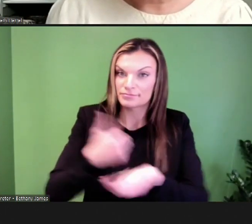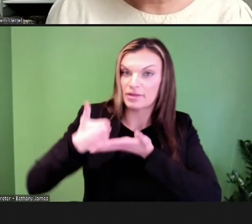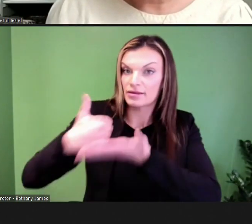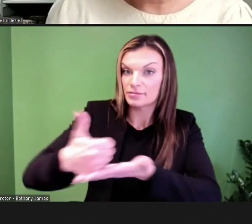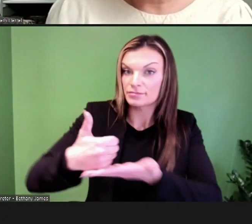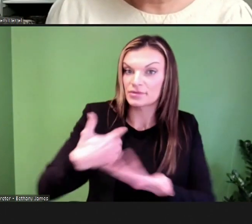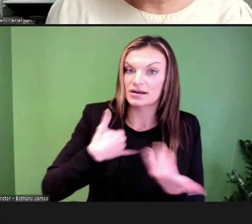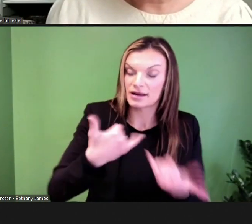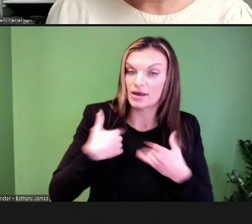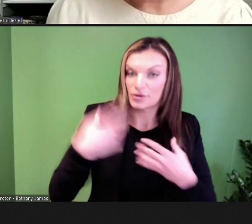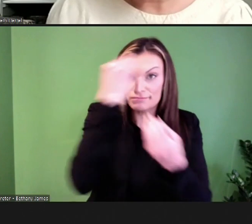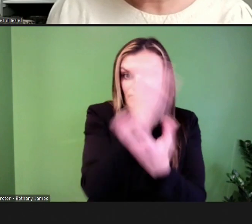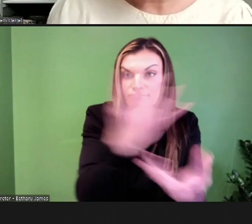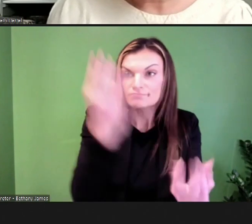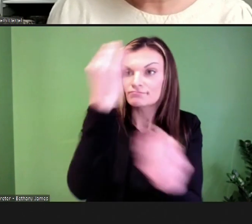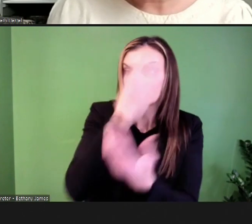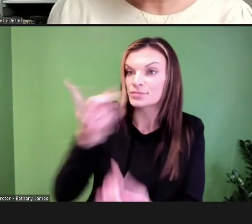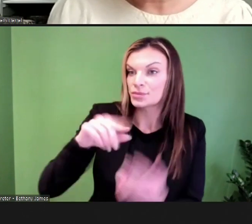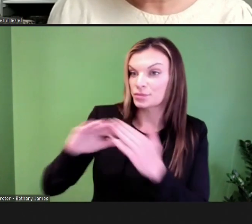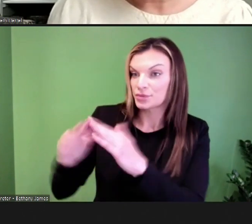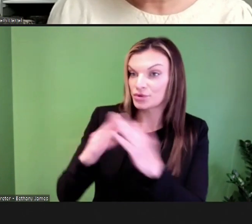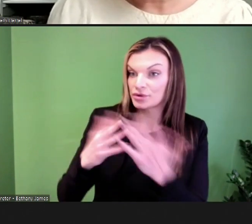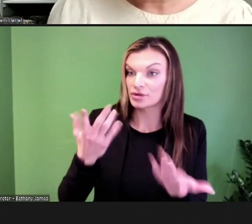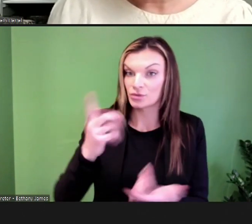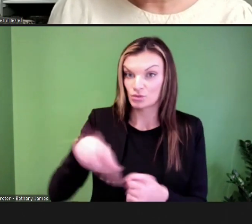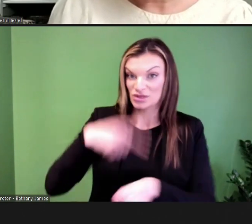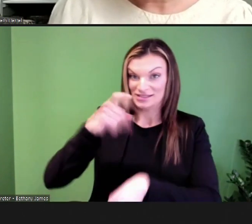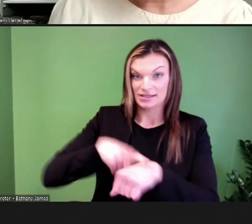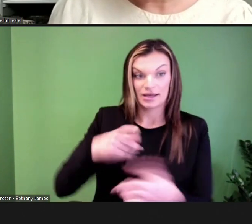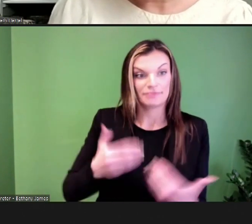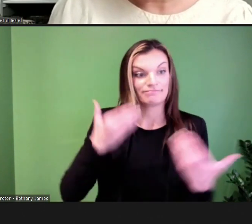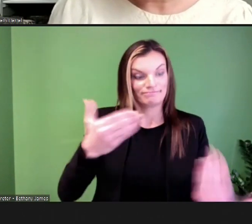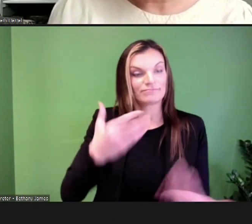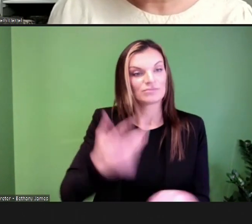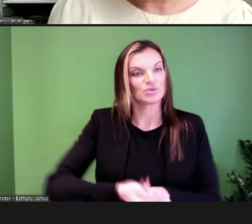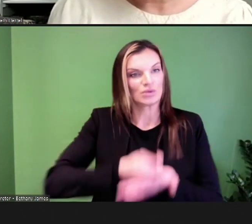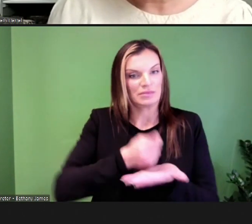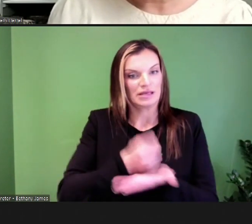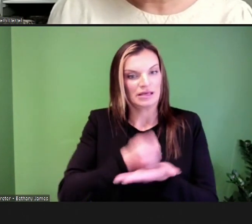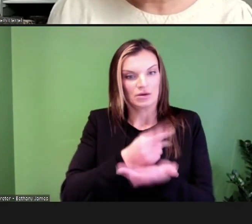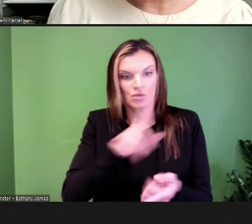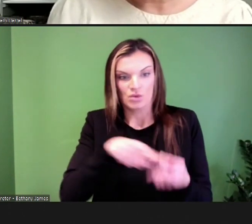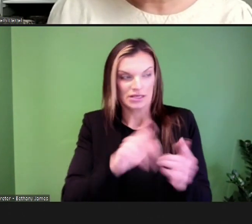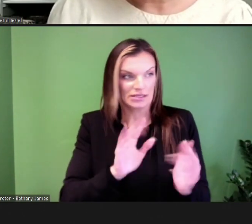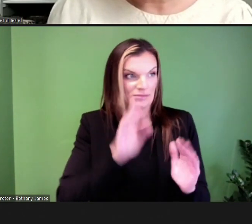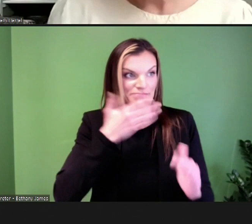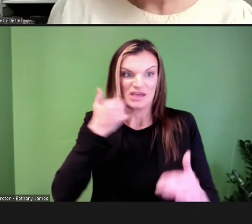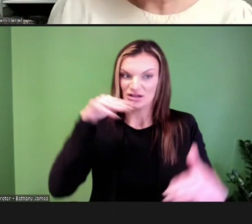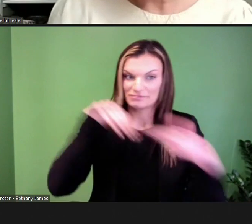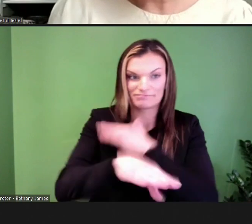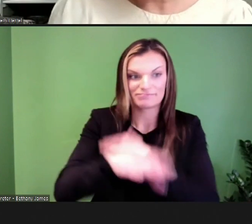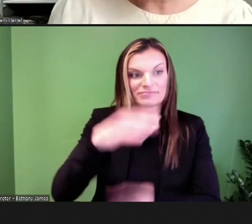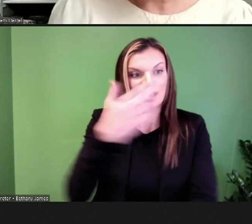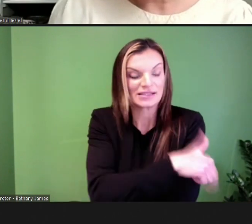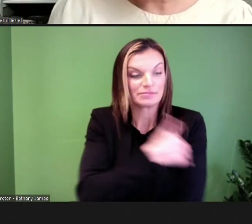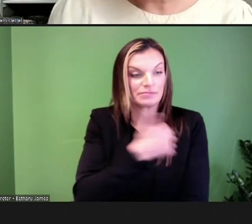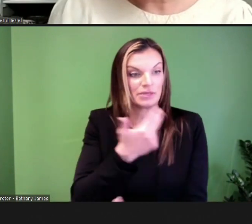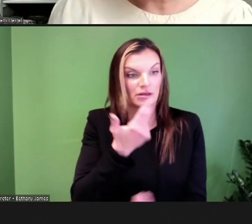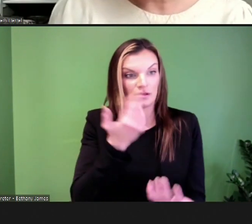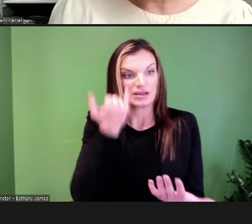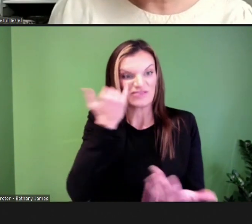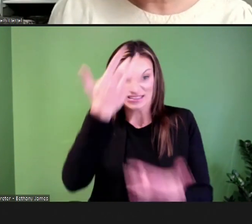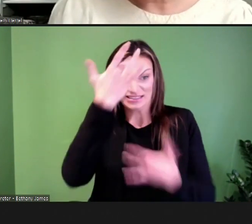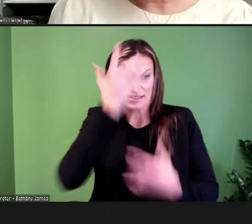members when to seek treatment in the hospital versus when to seek treatment outside of the hospital. We continue to work with